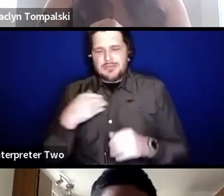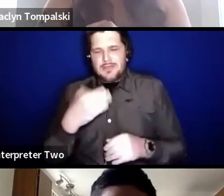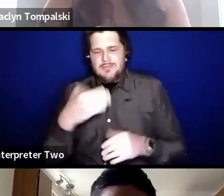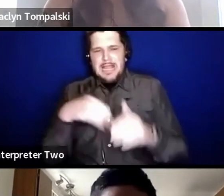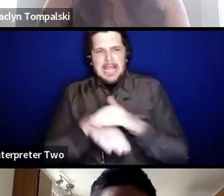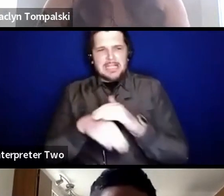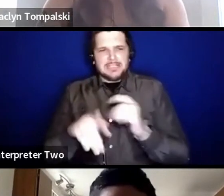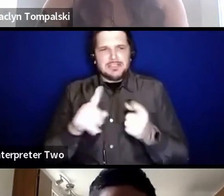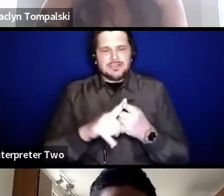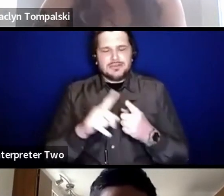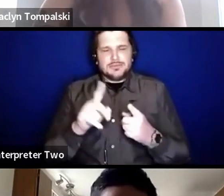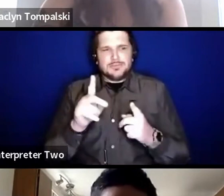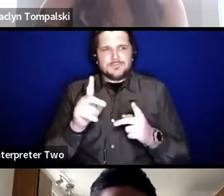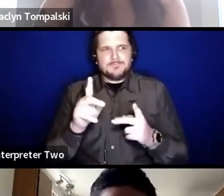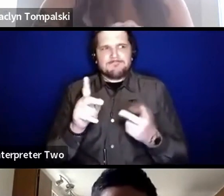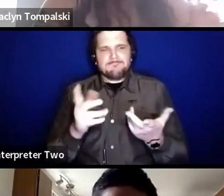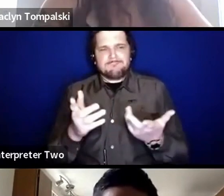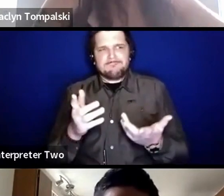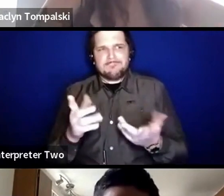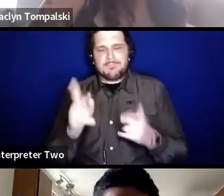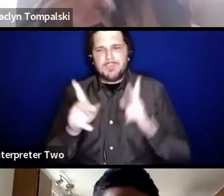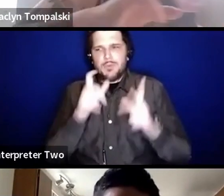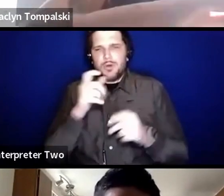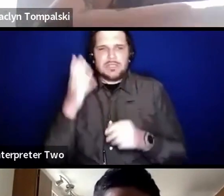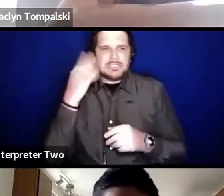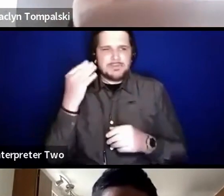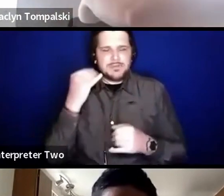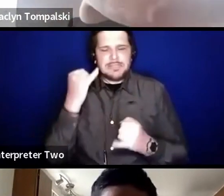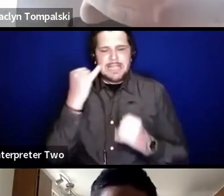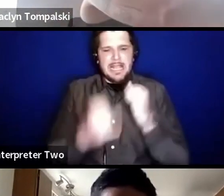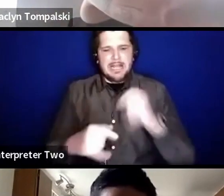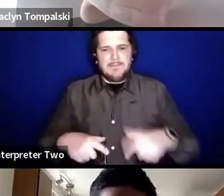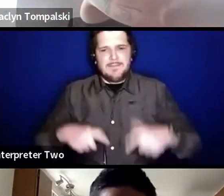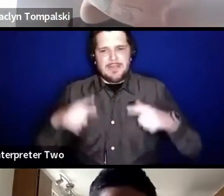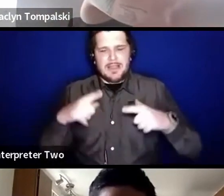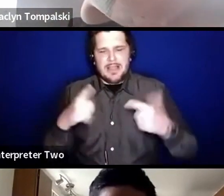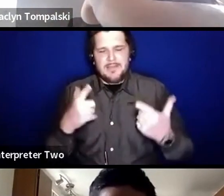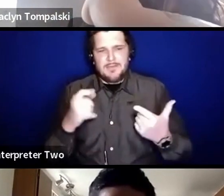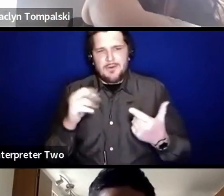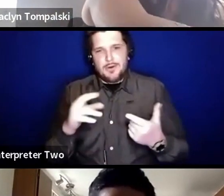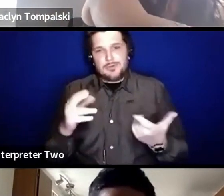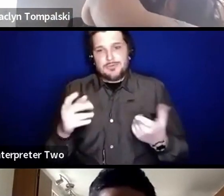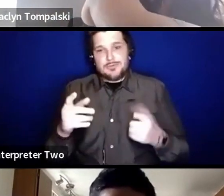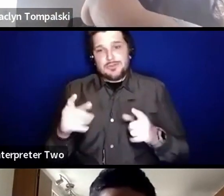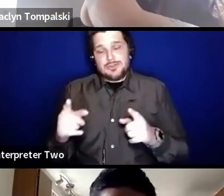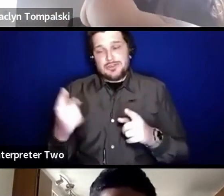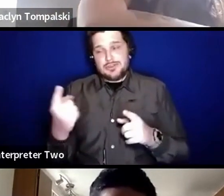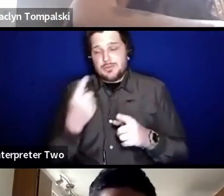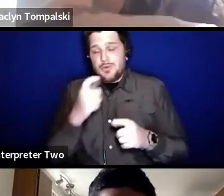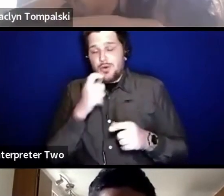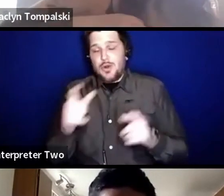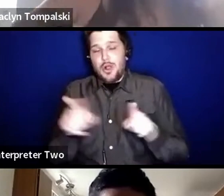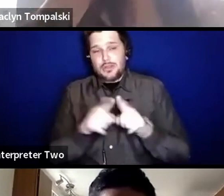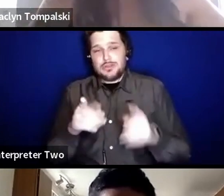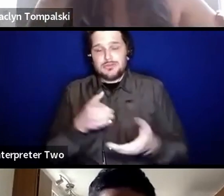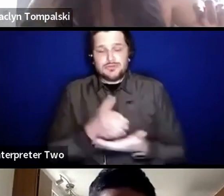to people who are experiencing the end of life as someone who is also going through that long